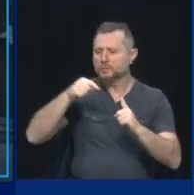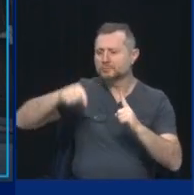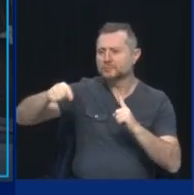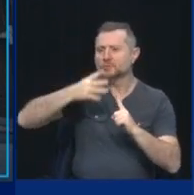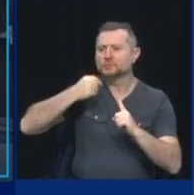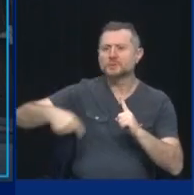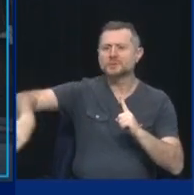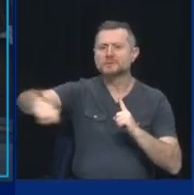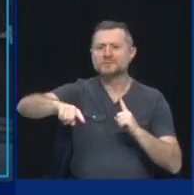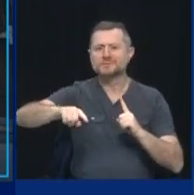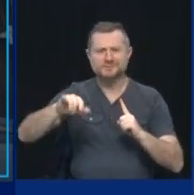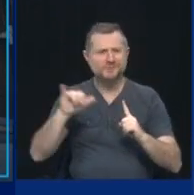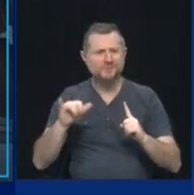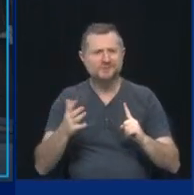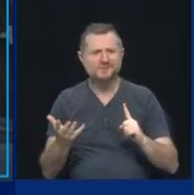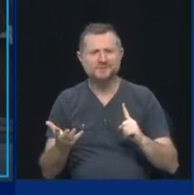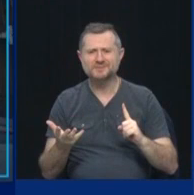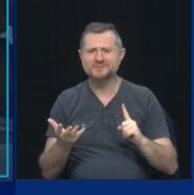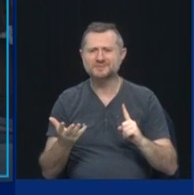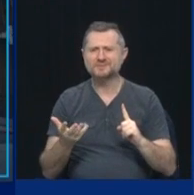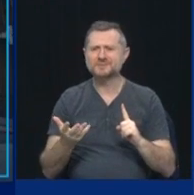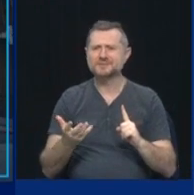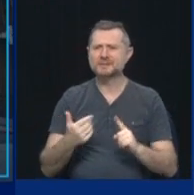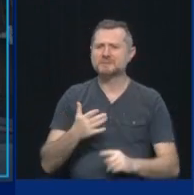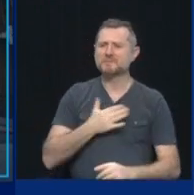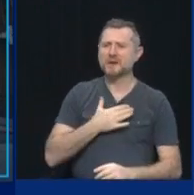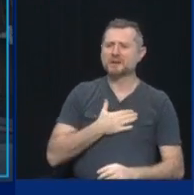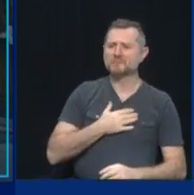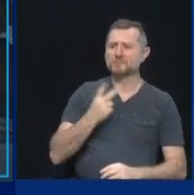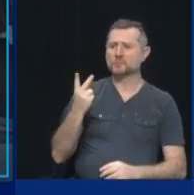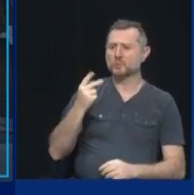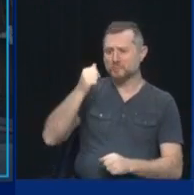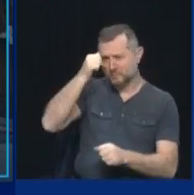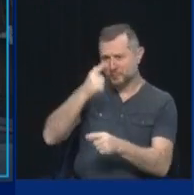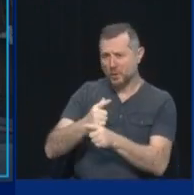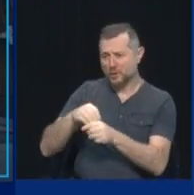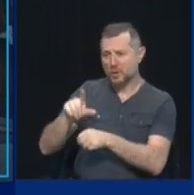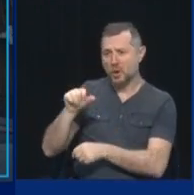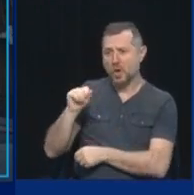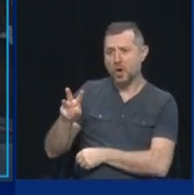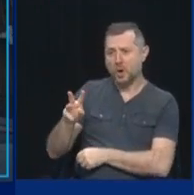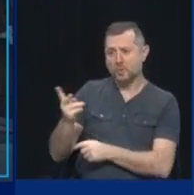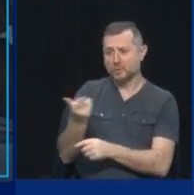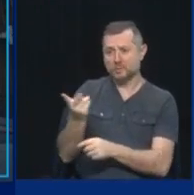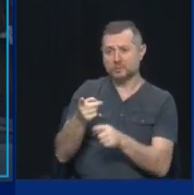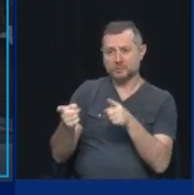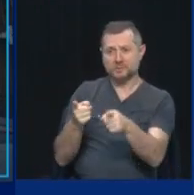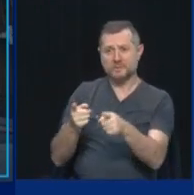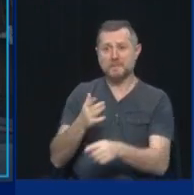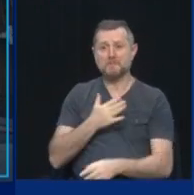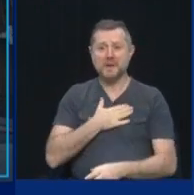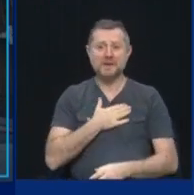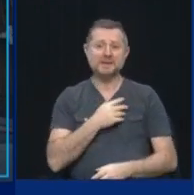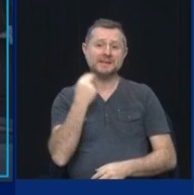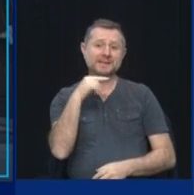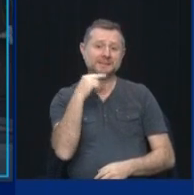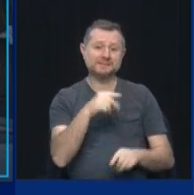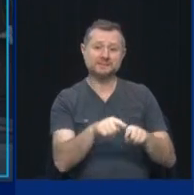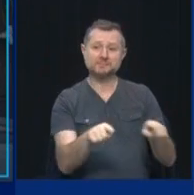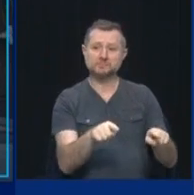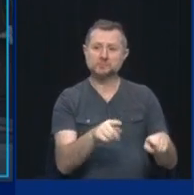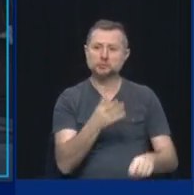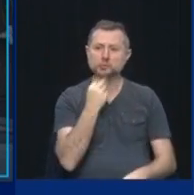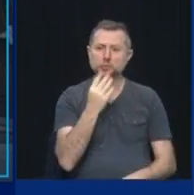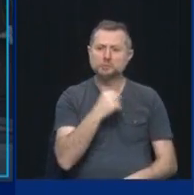of the Jewish community. My two brothers-in-law, my nieces, are Jewish.